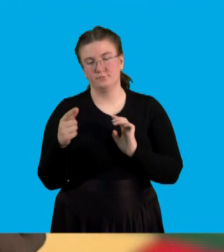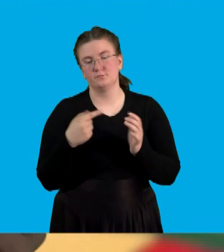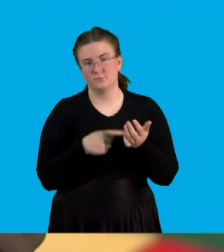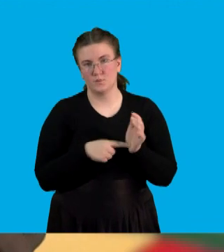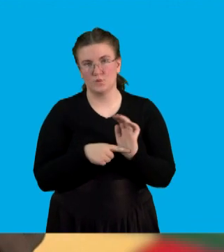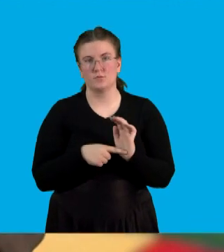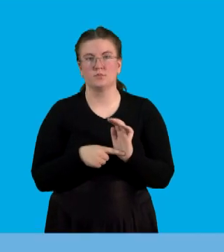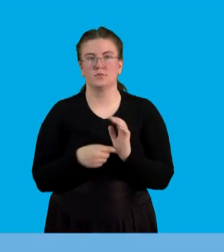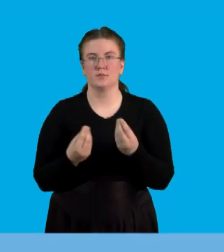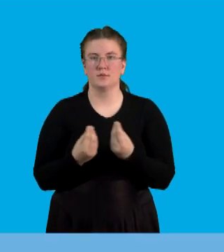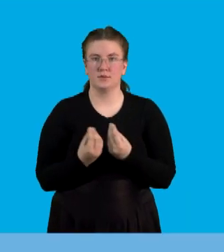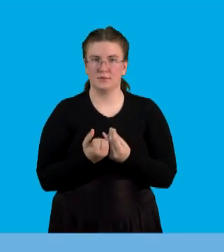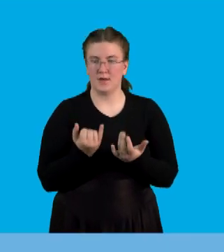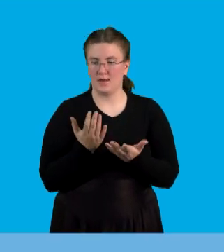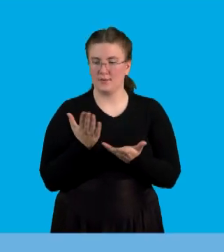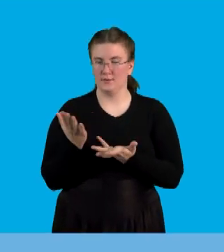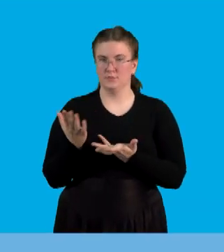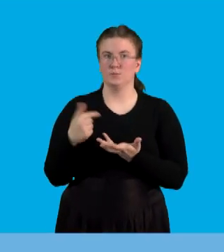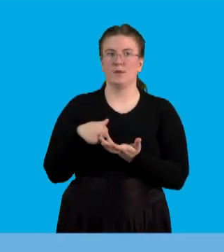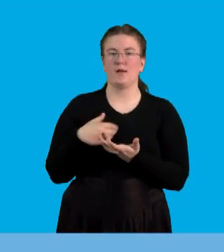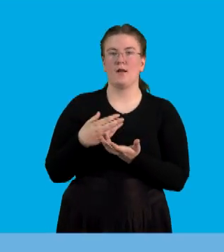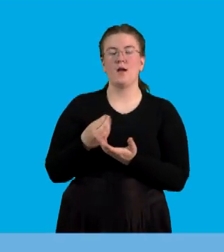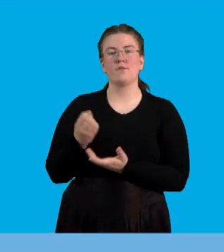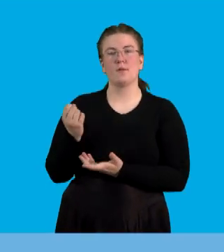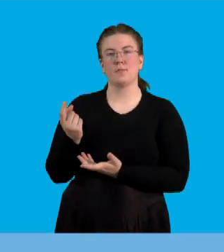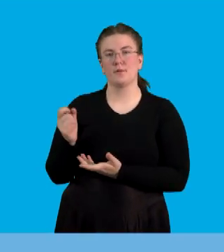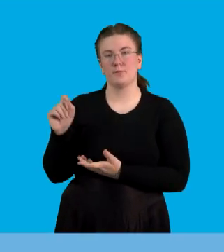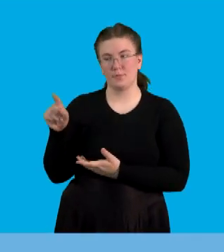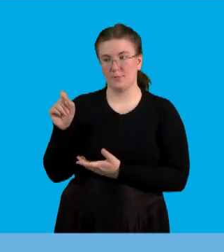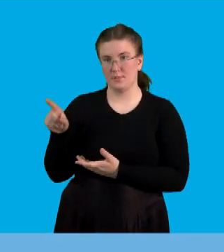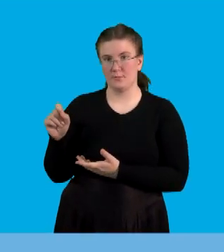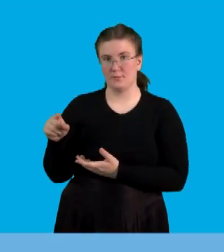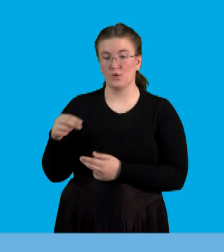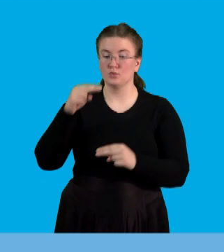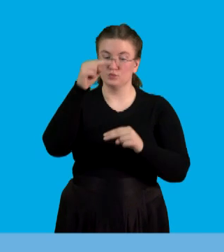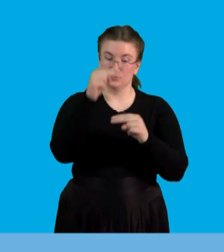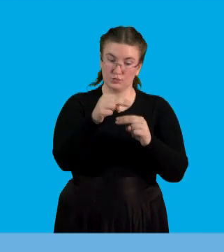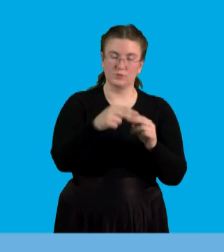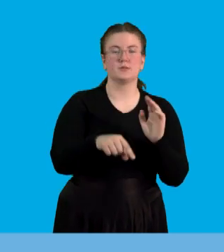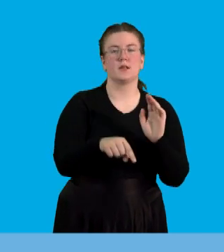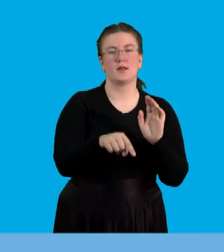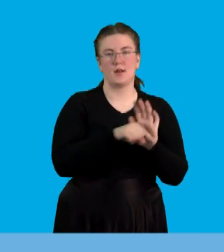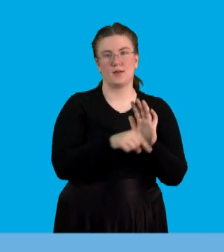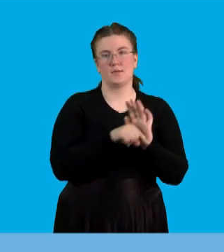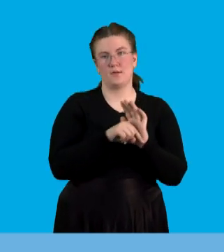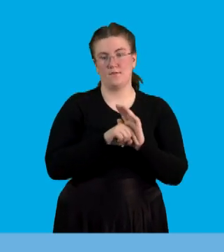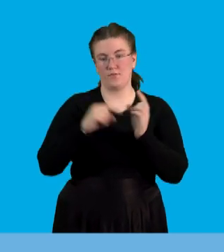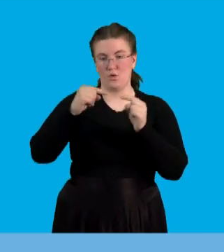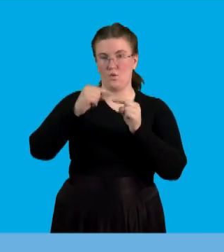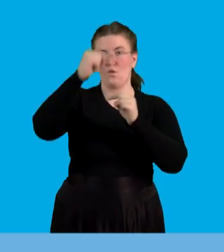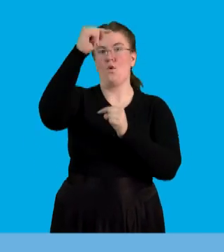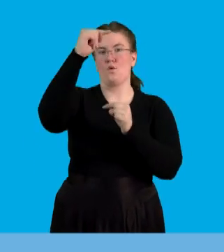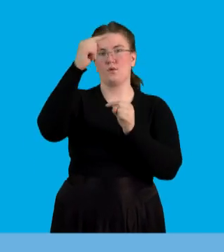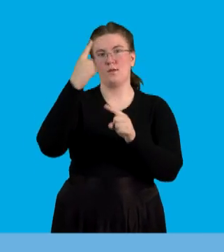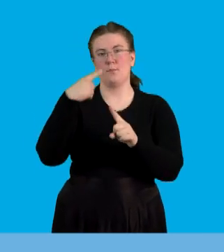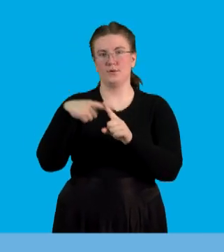show what these things look like, we have these two notations here. The short one is your negative, and then the long one is going to be